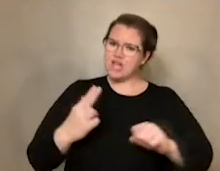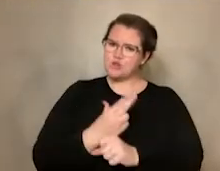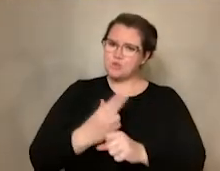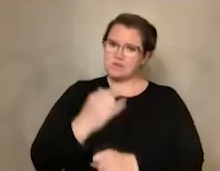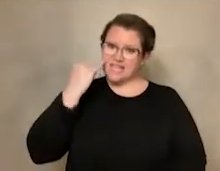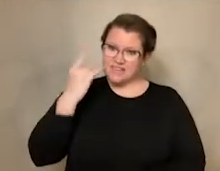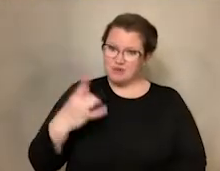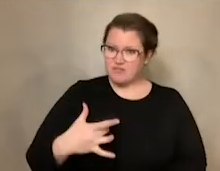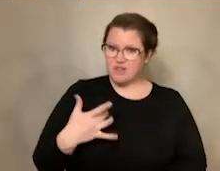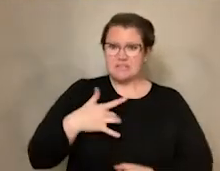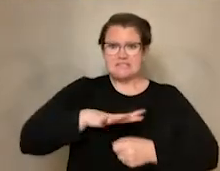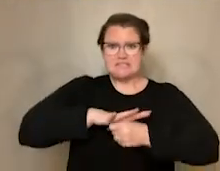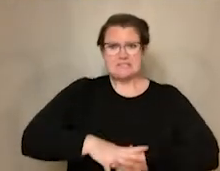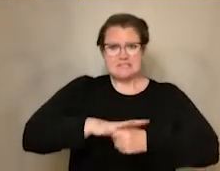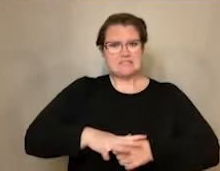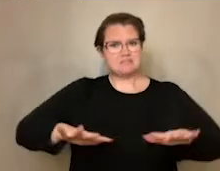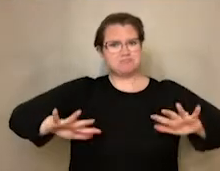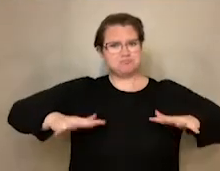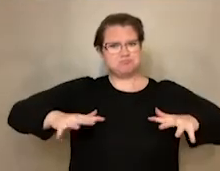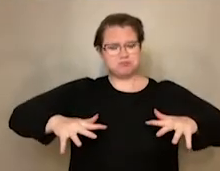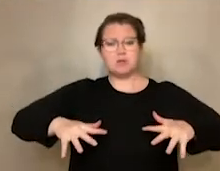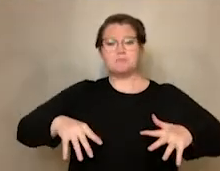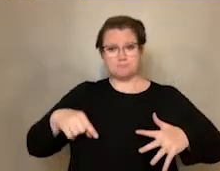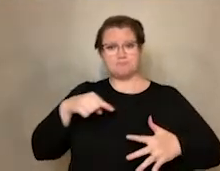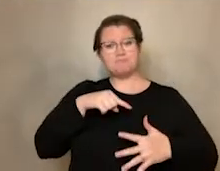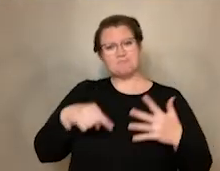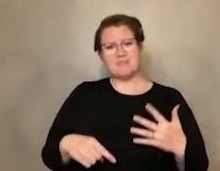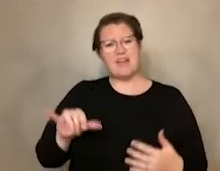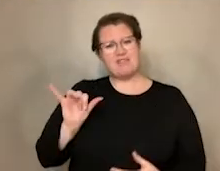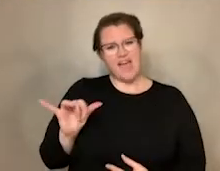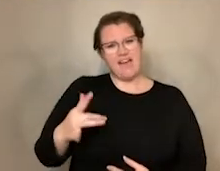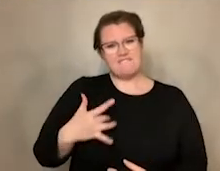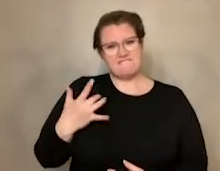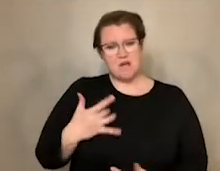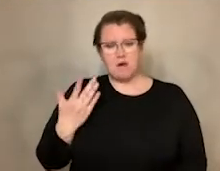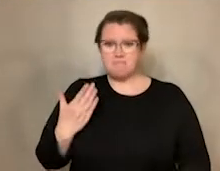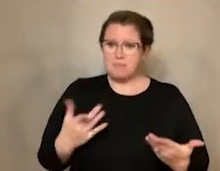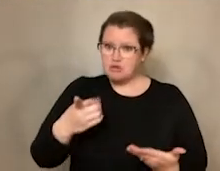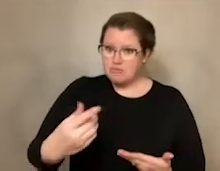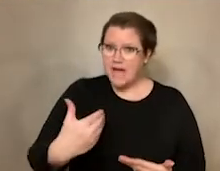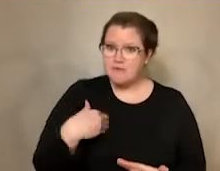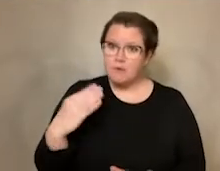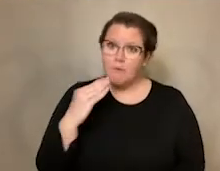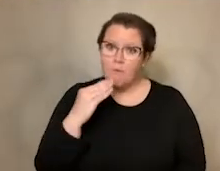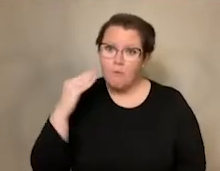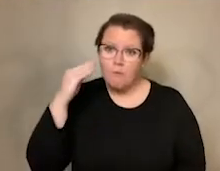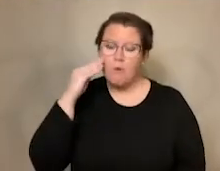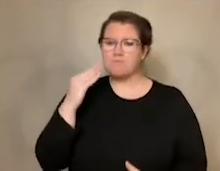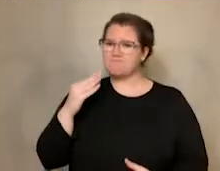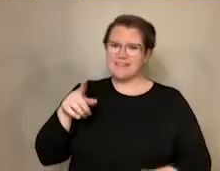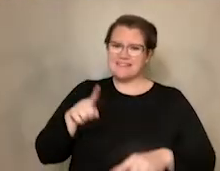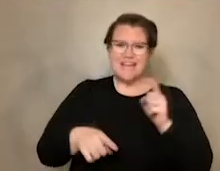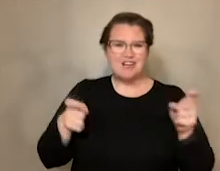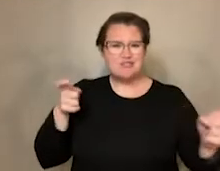ya has visto las mariposas afuera, en el jardín? Porque ahora en la primavera es cuando lo vas a ver.